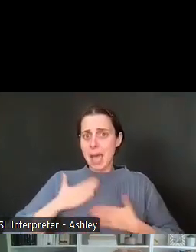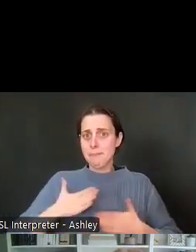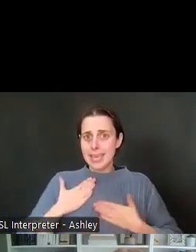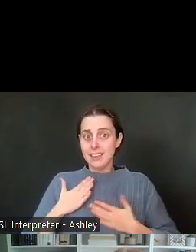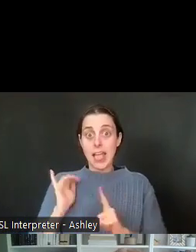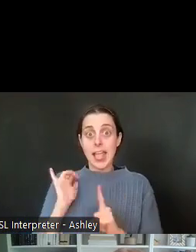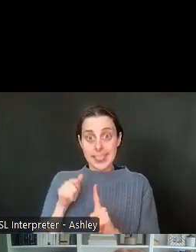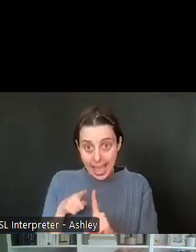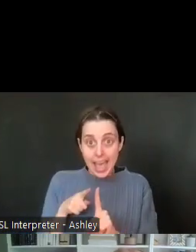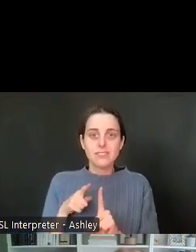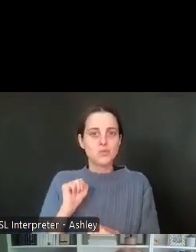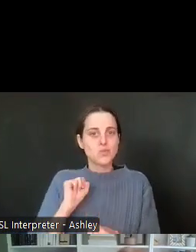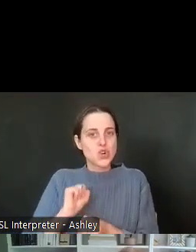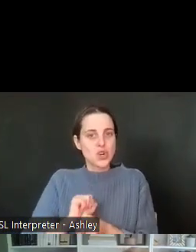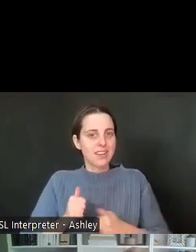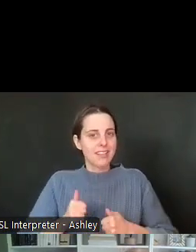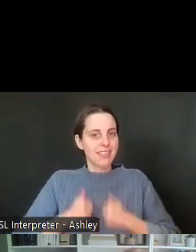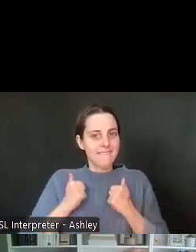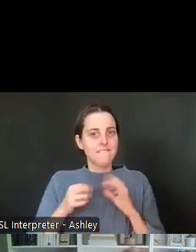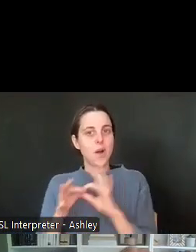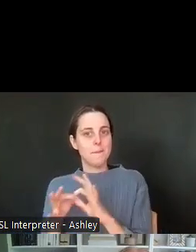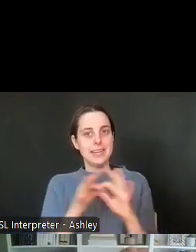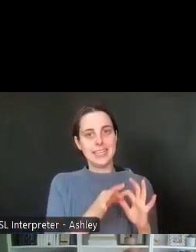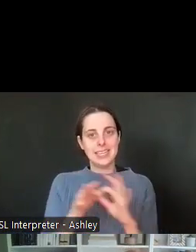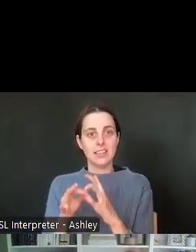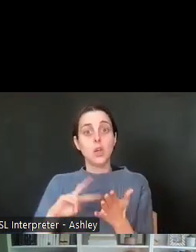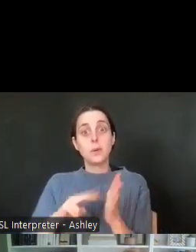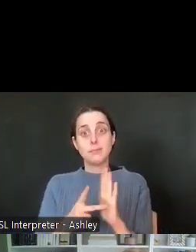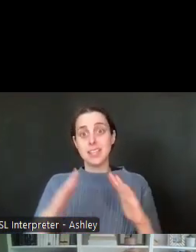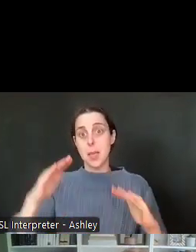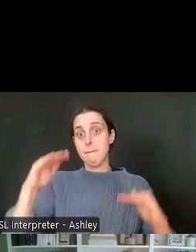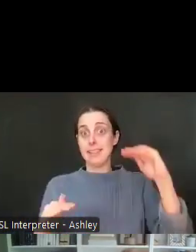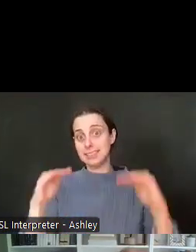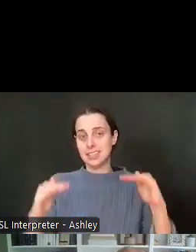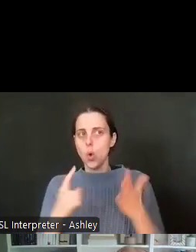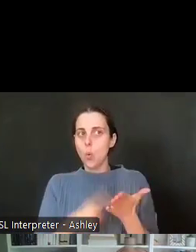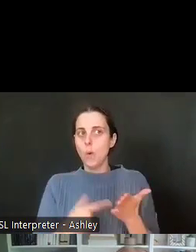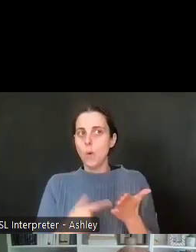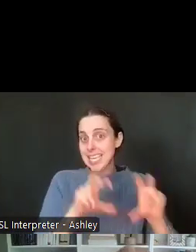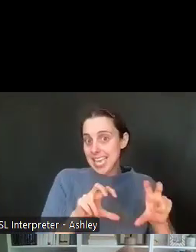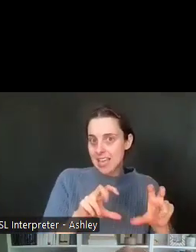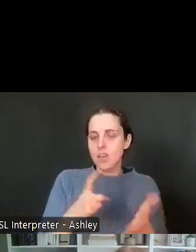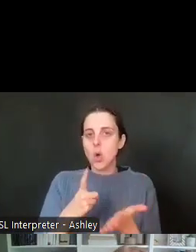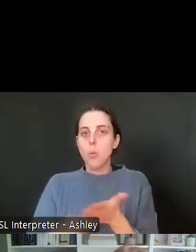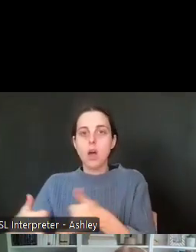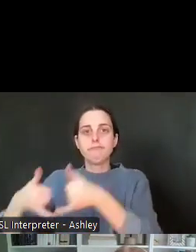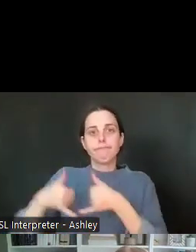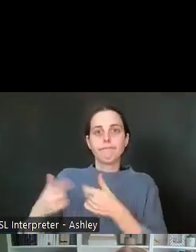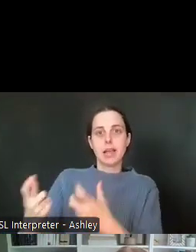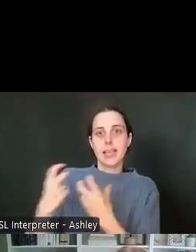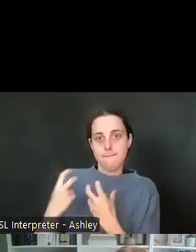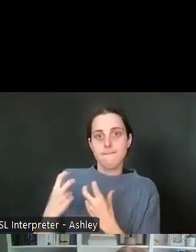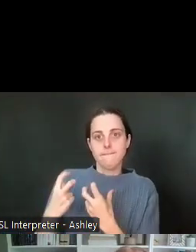harmony, balancing what we're giving out versus what we're getting back. What's the amount of energy that I have